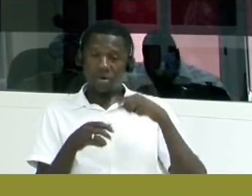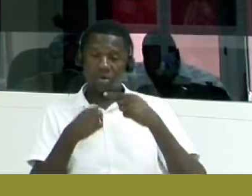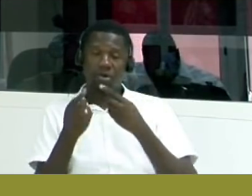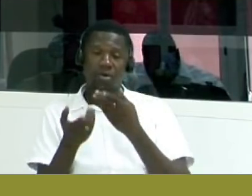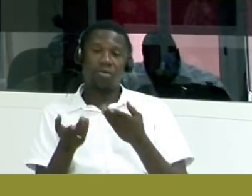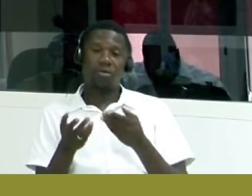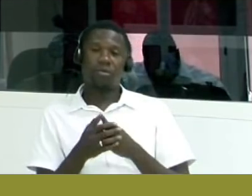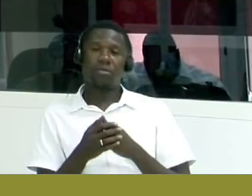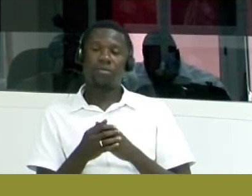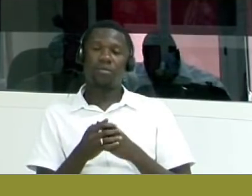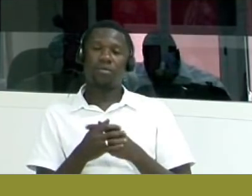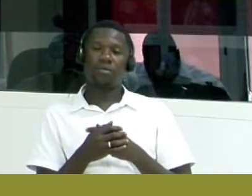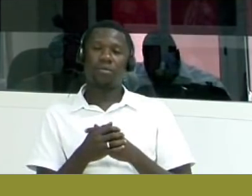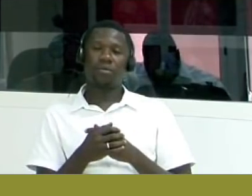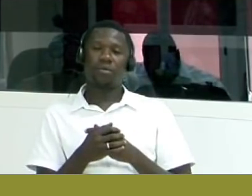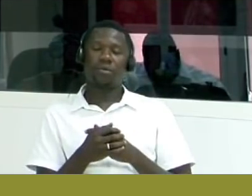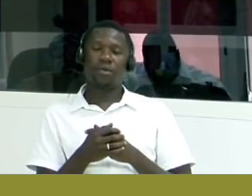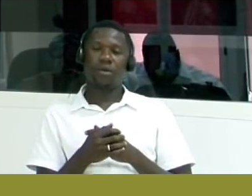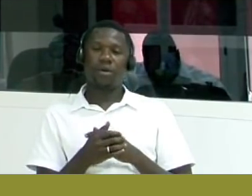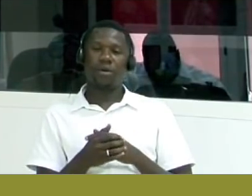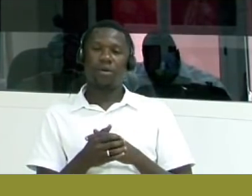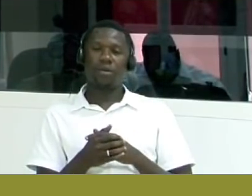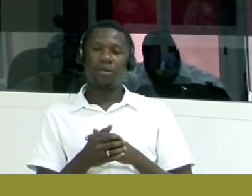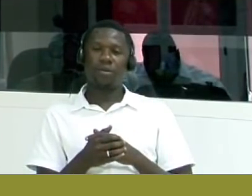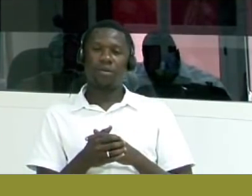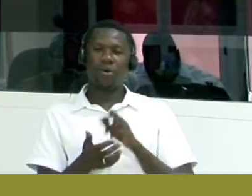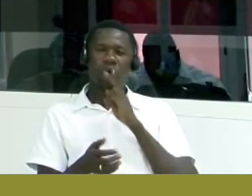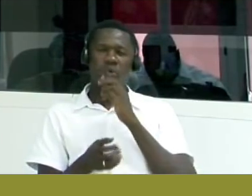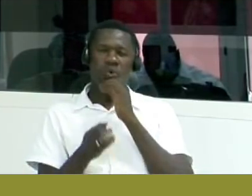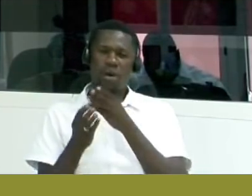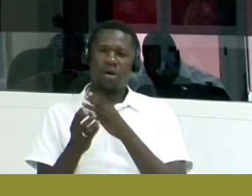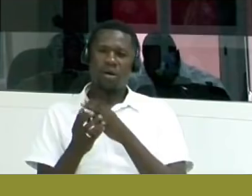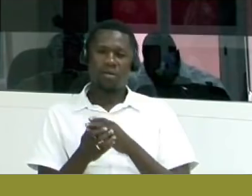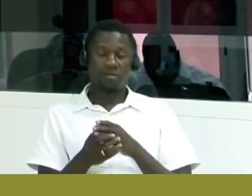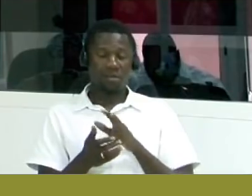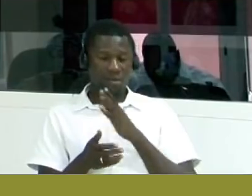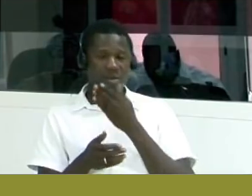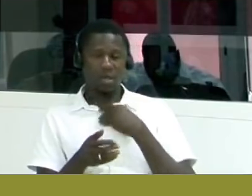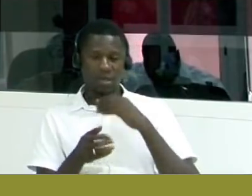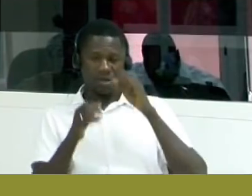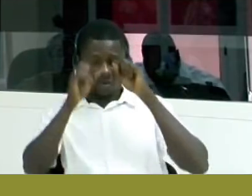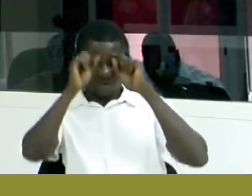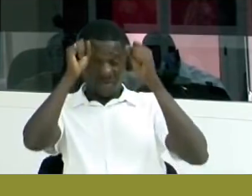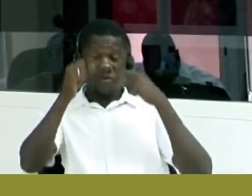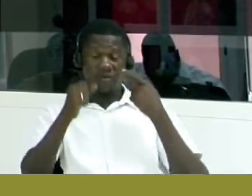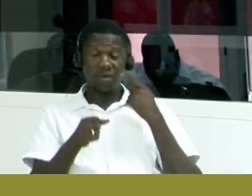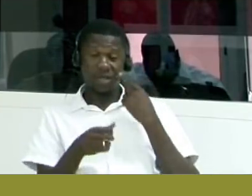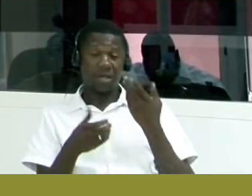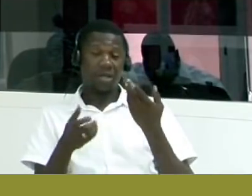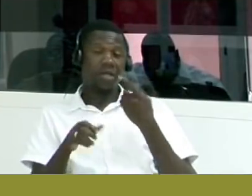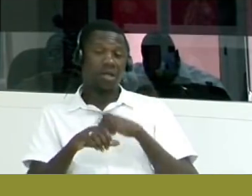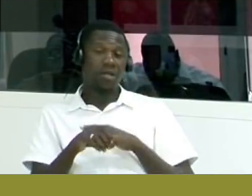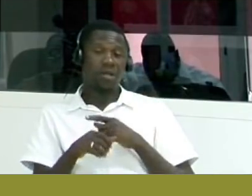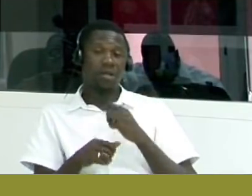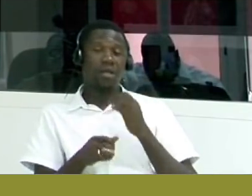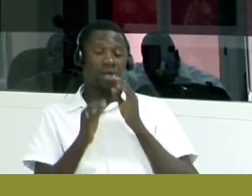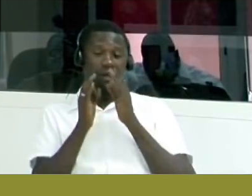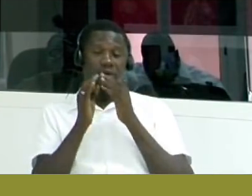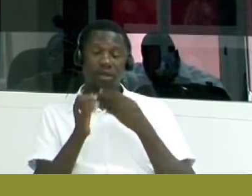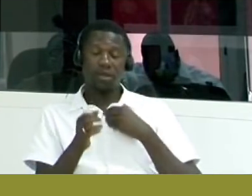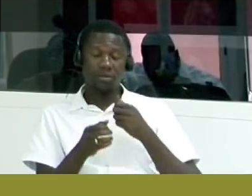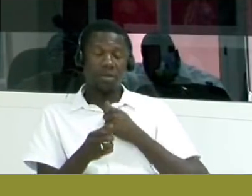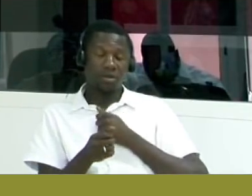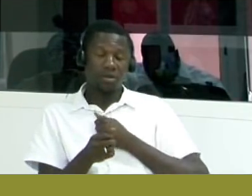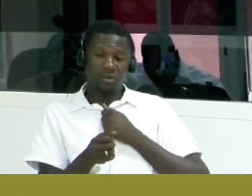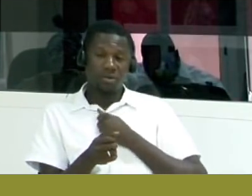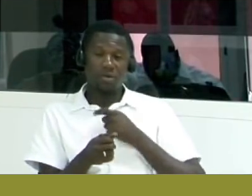yes, by the government of the day. They thought I was too sympathetic with the students. And I was not sympathetic, I was just doing